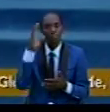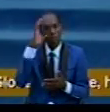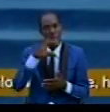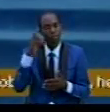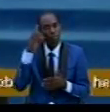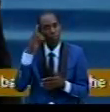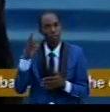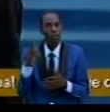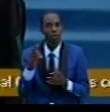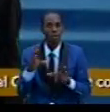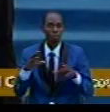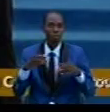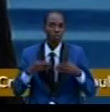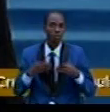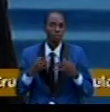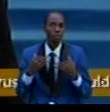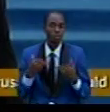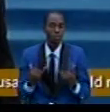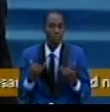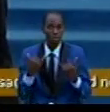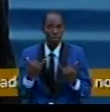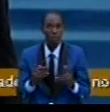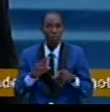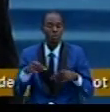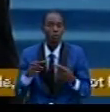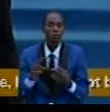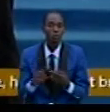So now, I've gone to several